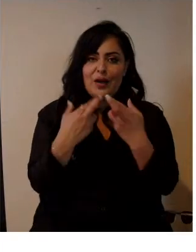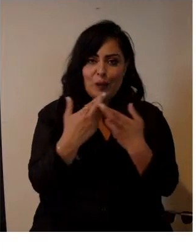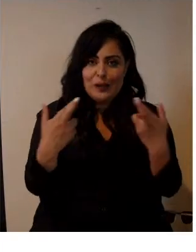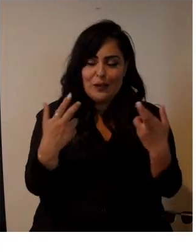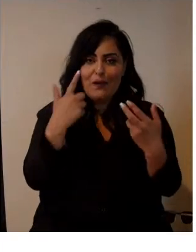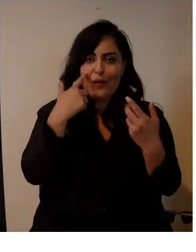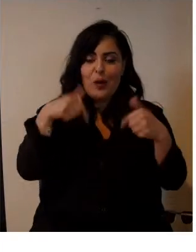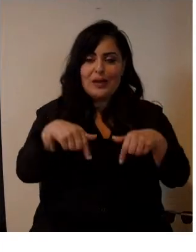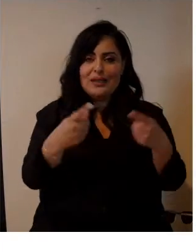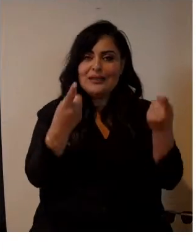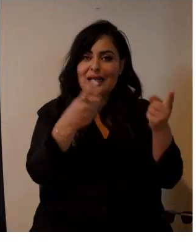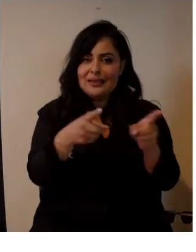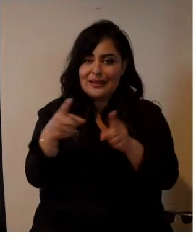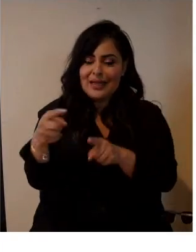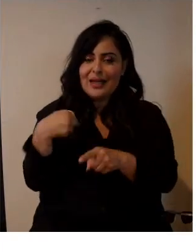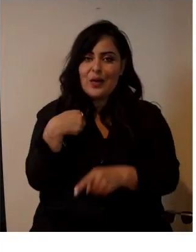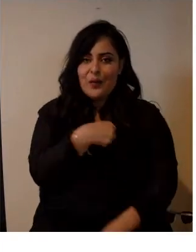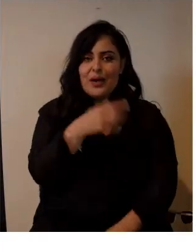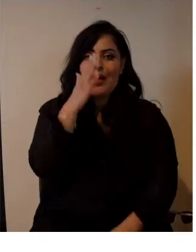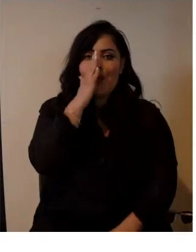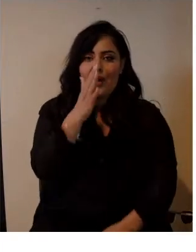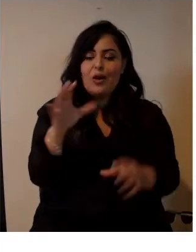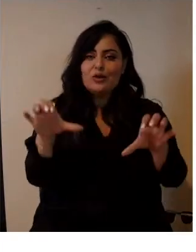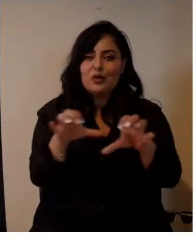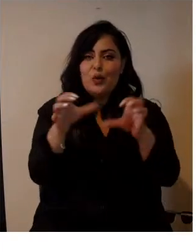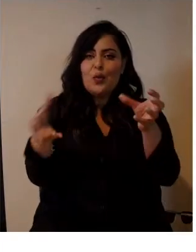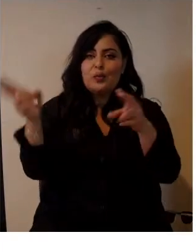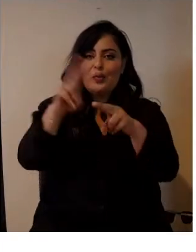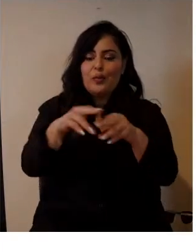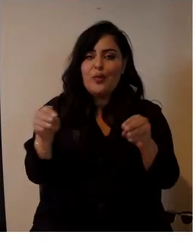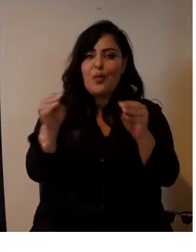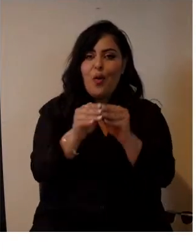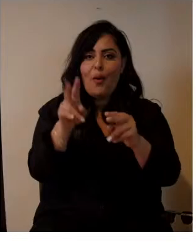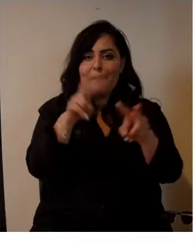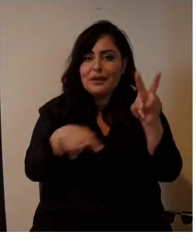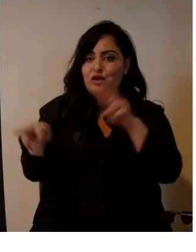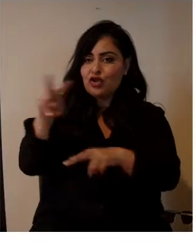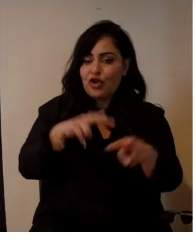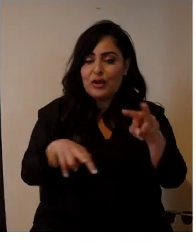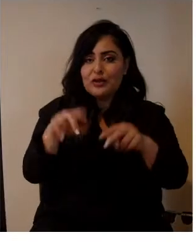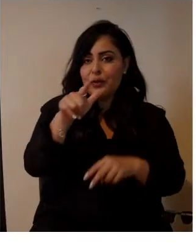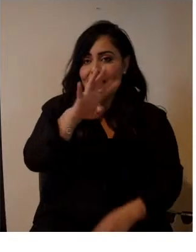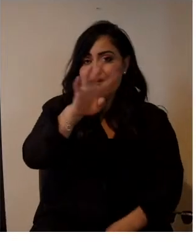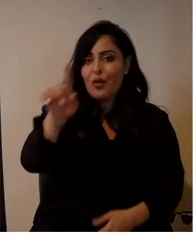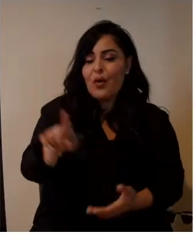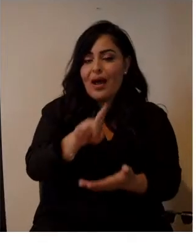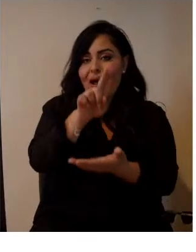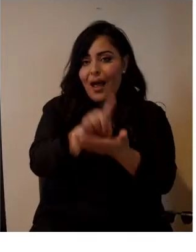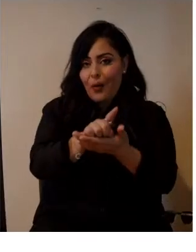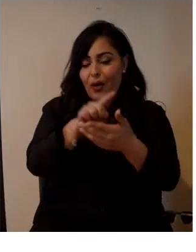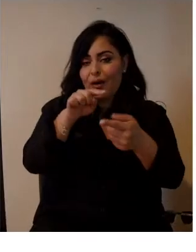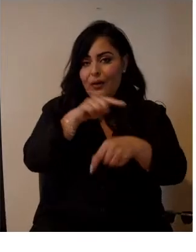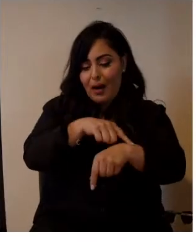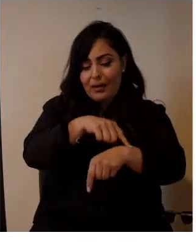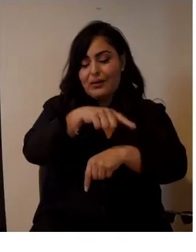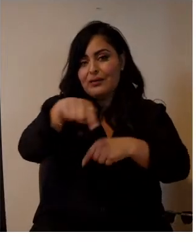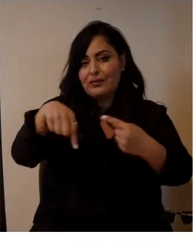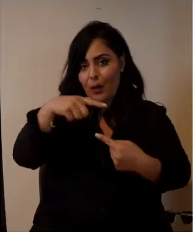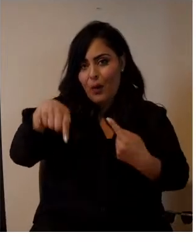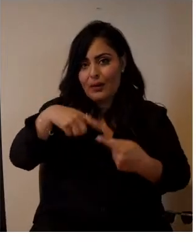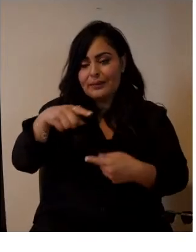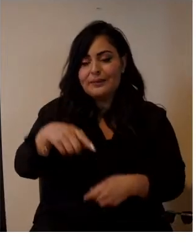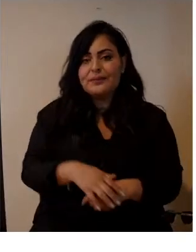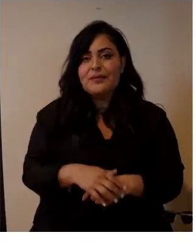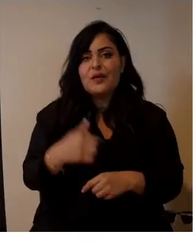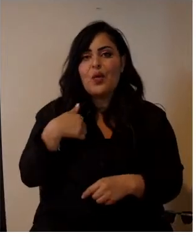incident, we're going to be doing extra patrols. All the resources on the incident are on 24-hour, around-the-clock days.